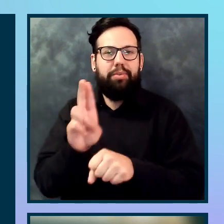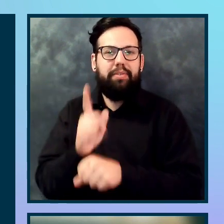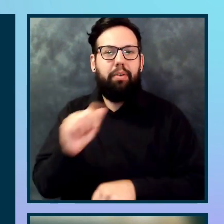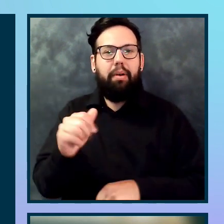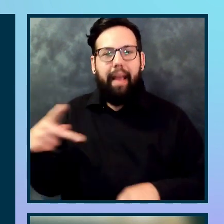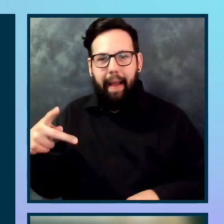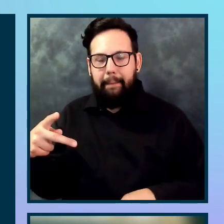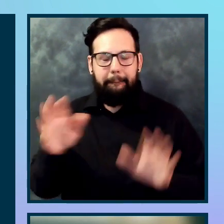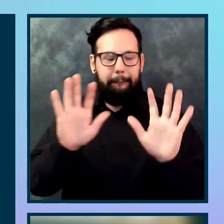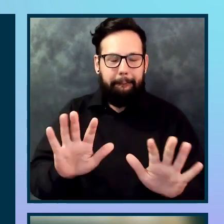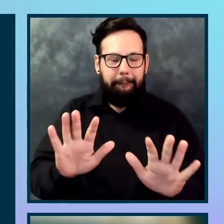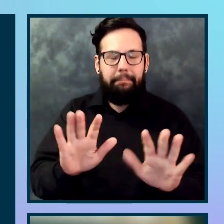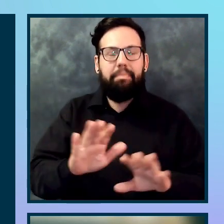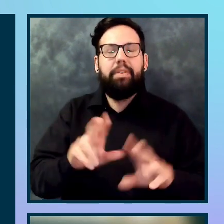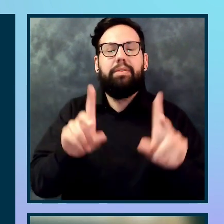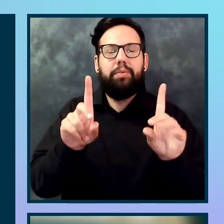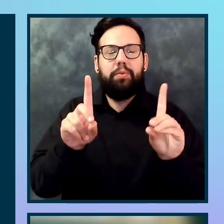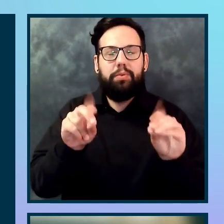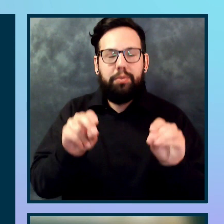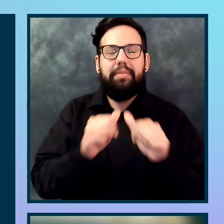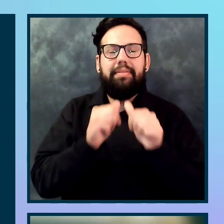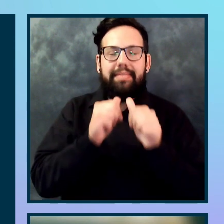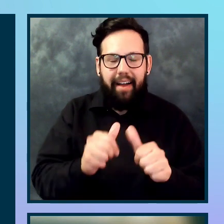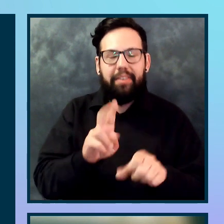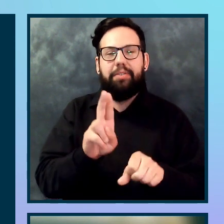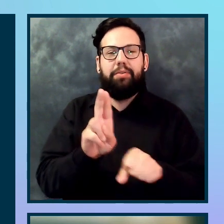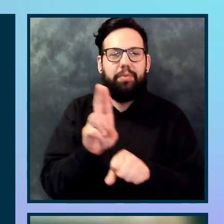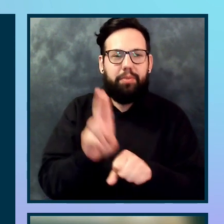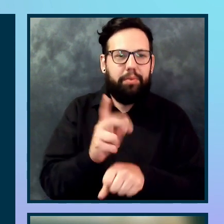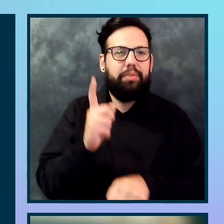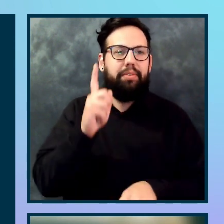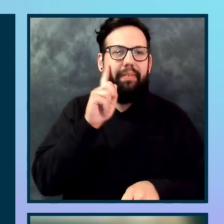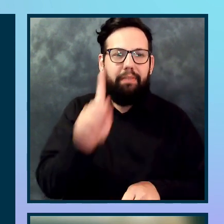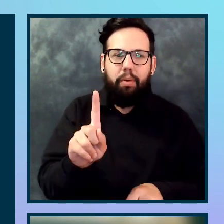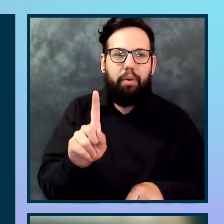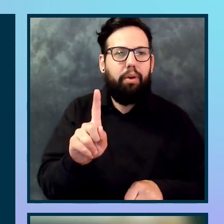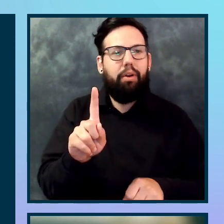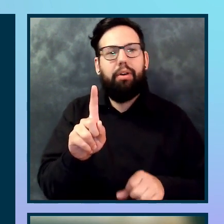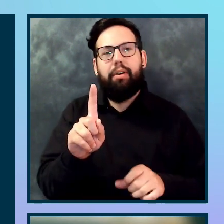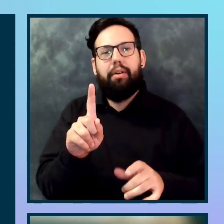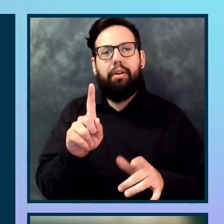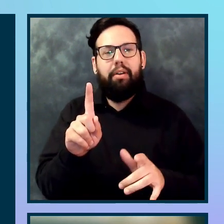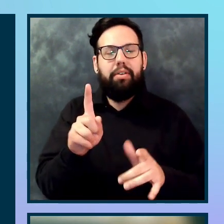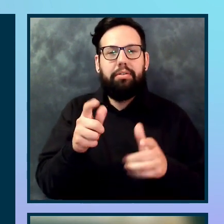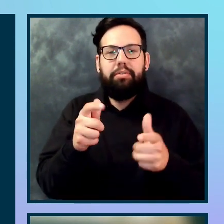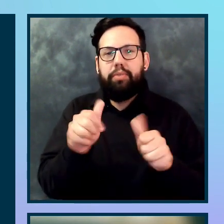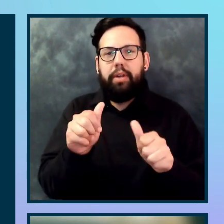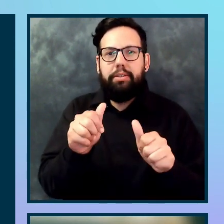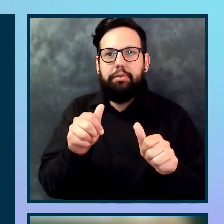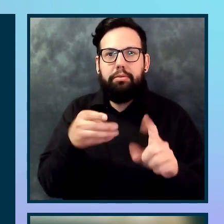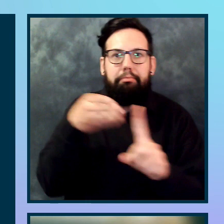Never ever use this modifier to increase prominence or consumption rate of something that's